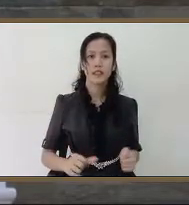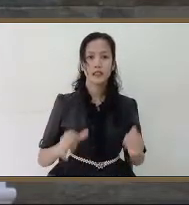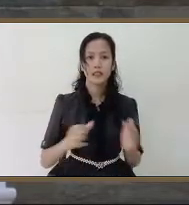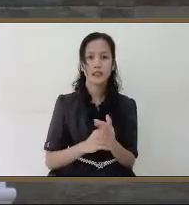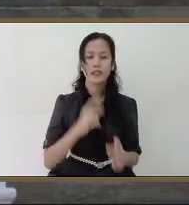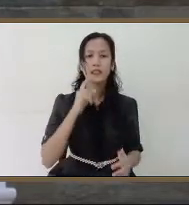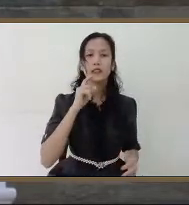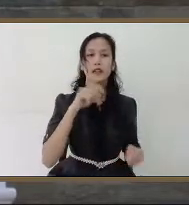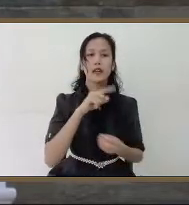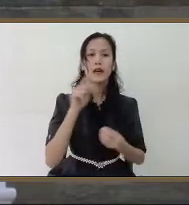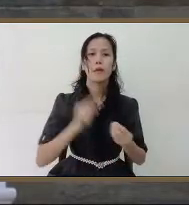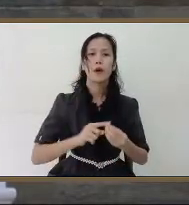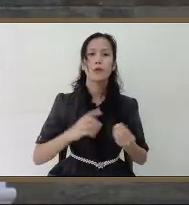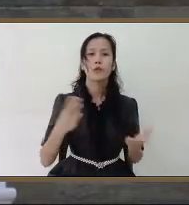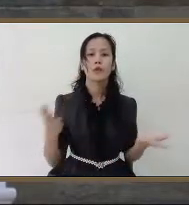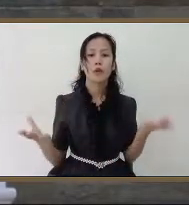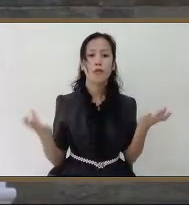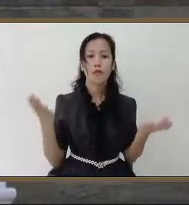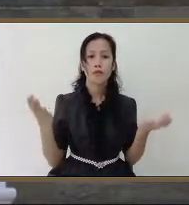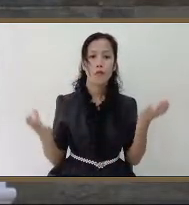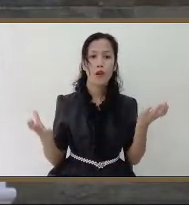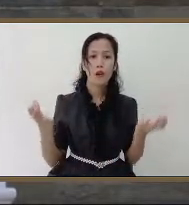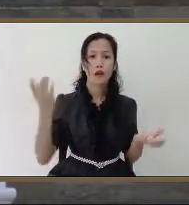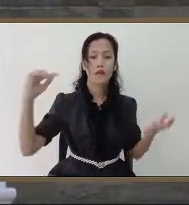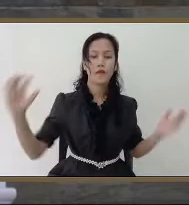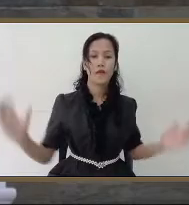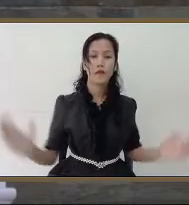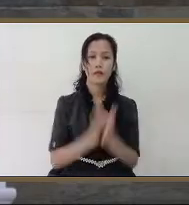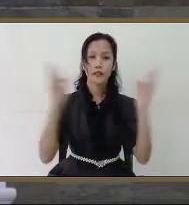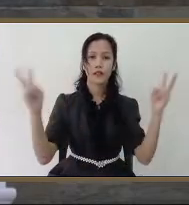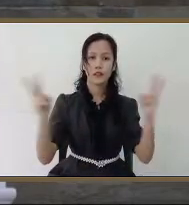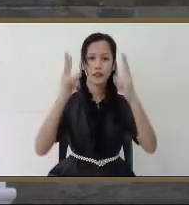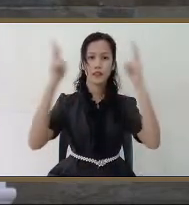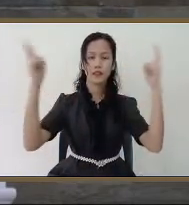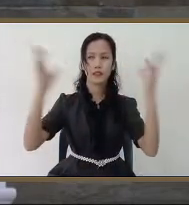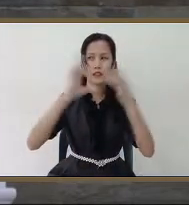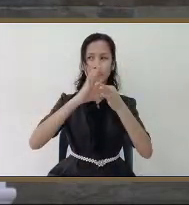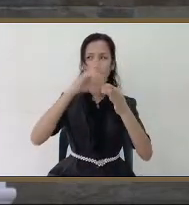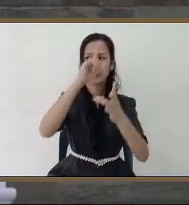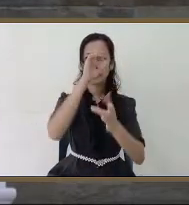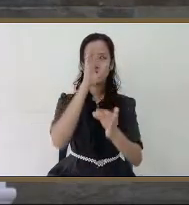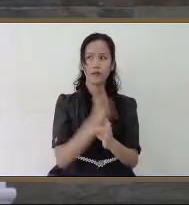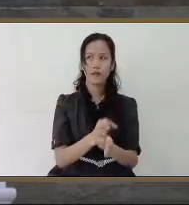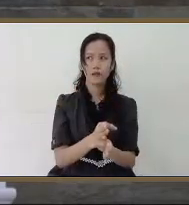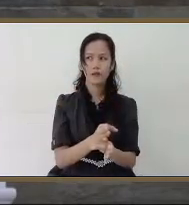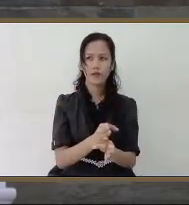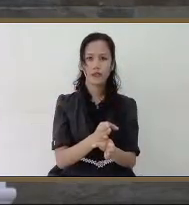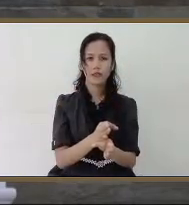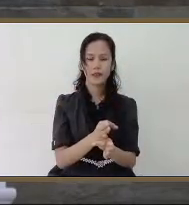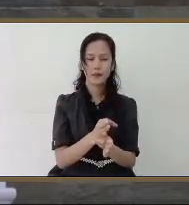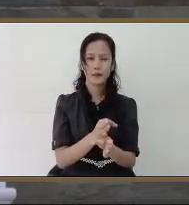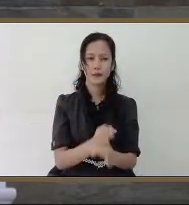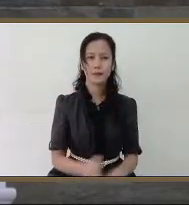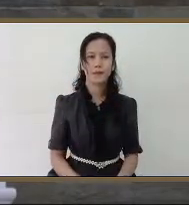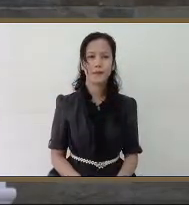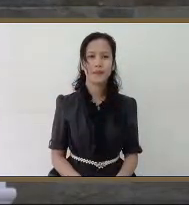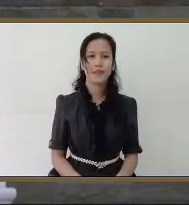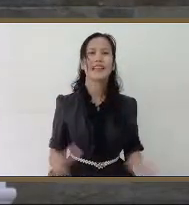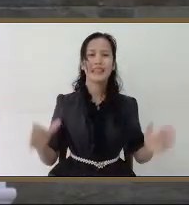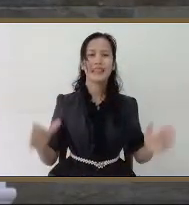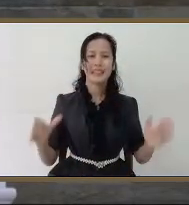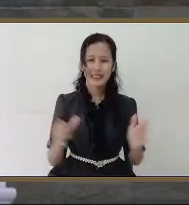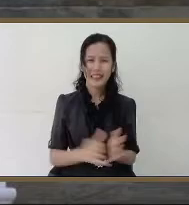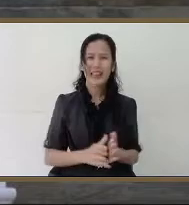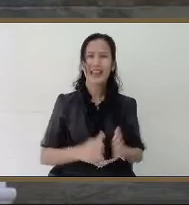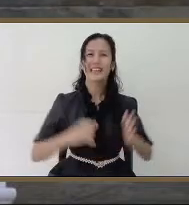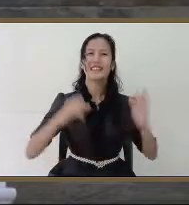restoration, kinukumpare dyan as the victory of faith. Victory of faith. Yan ang maganda